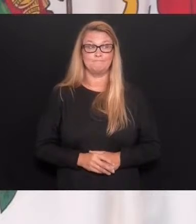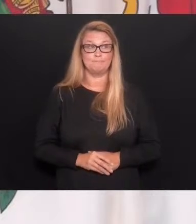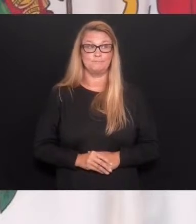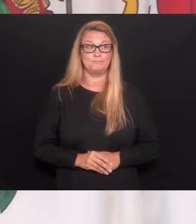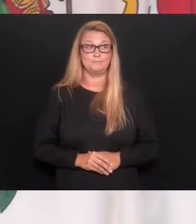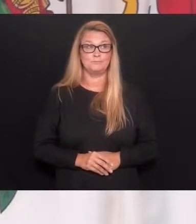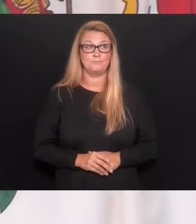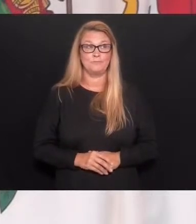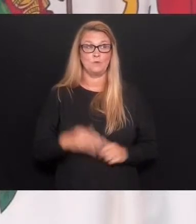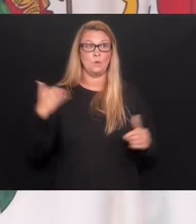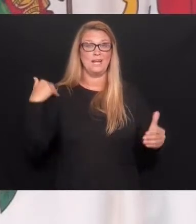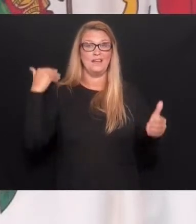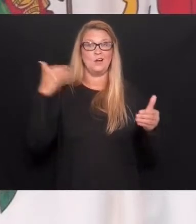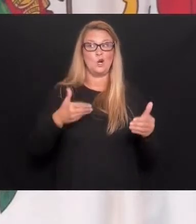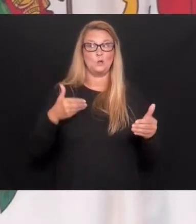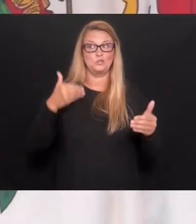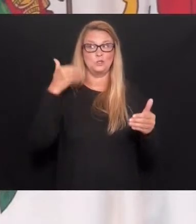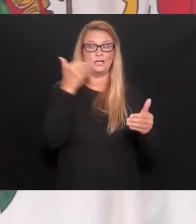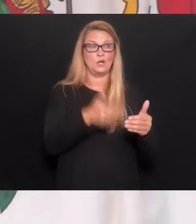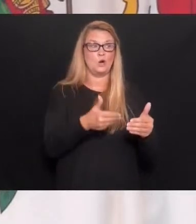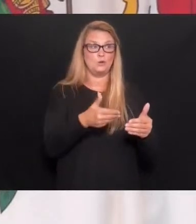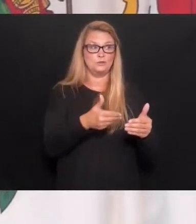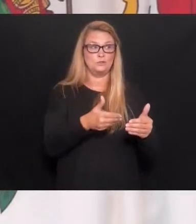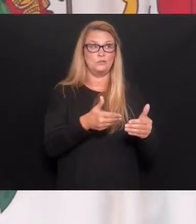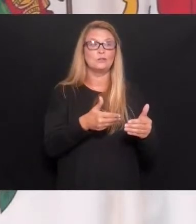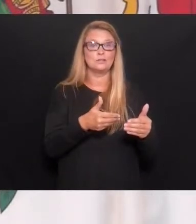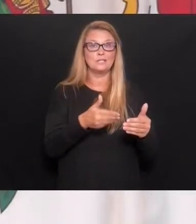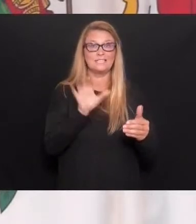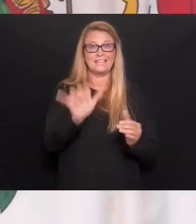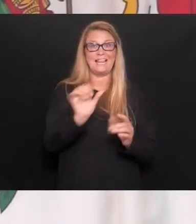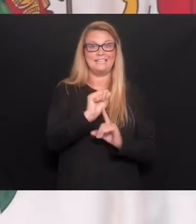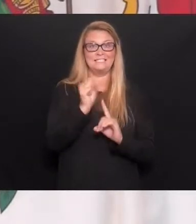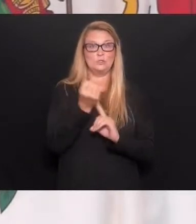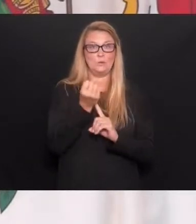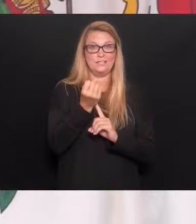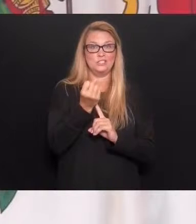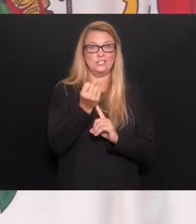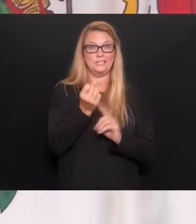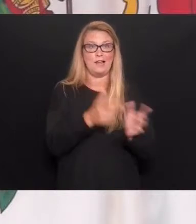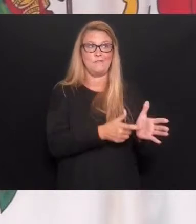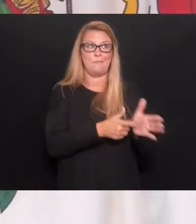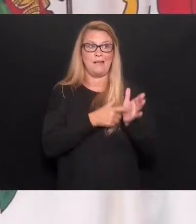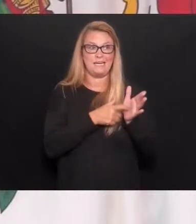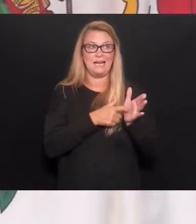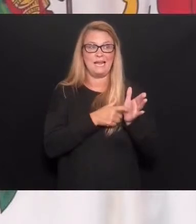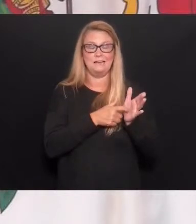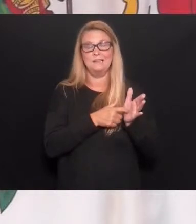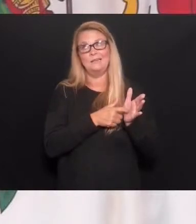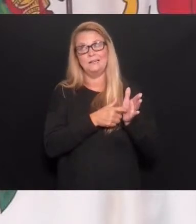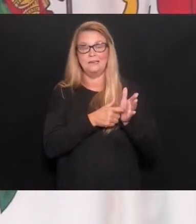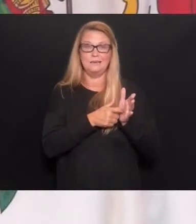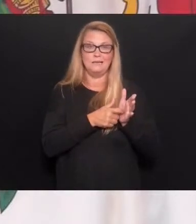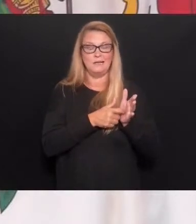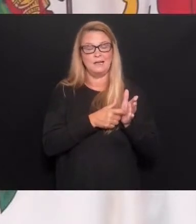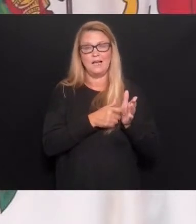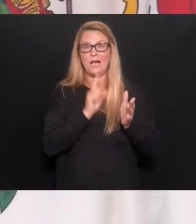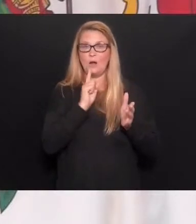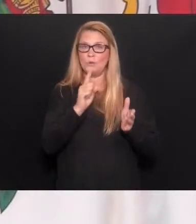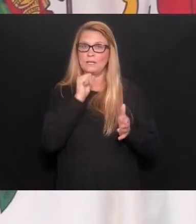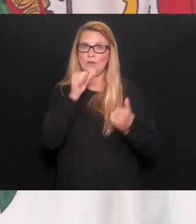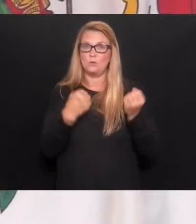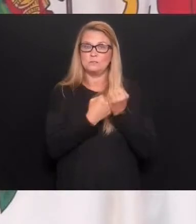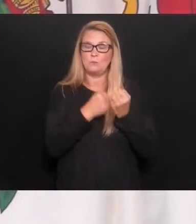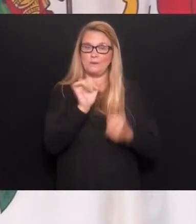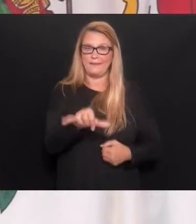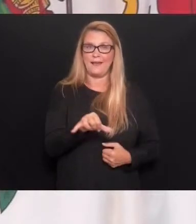We get closer and closer to that situation of a mandate. I am not a proponent of that and everything